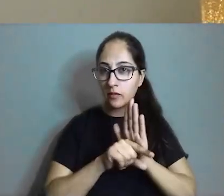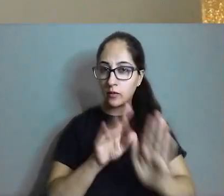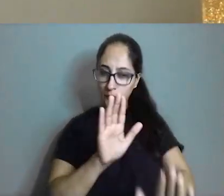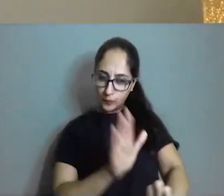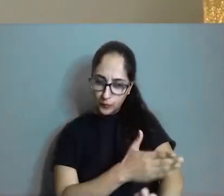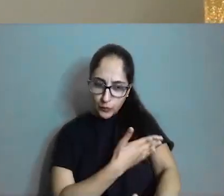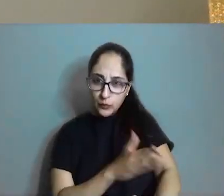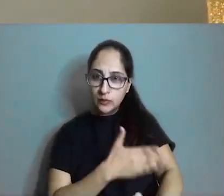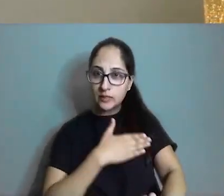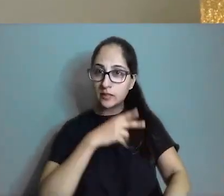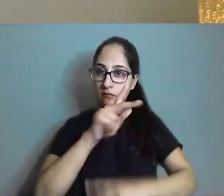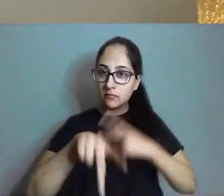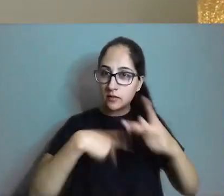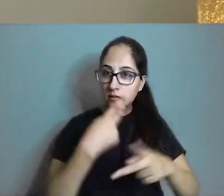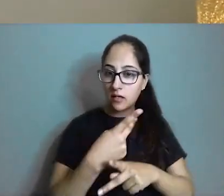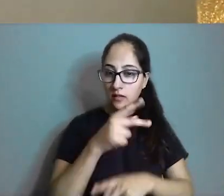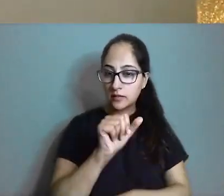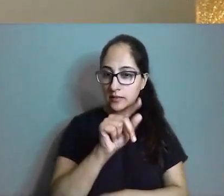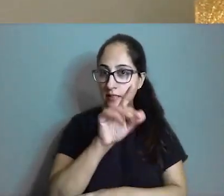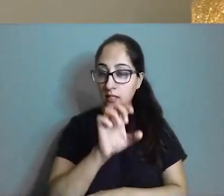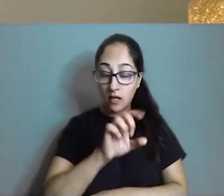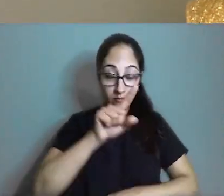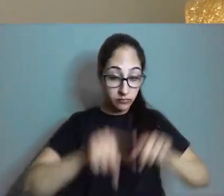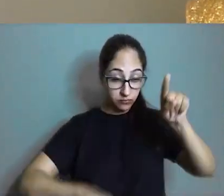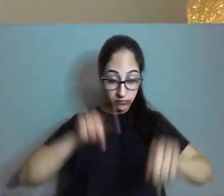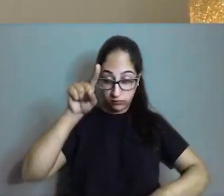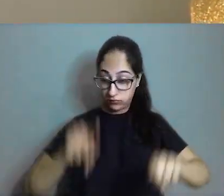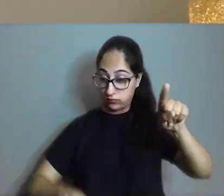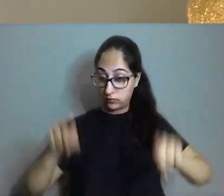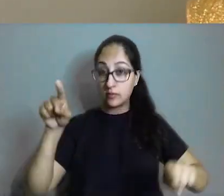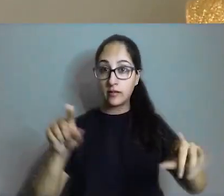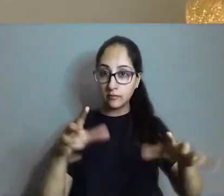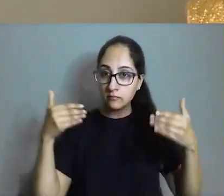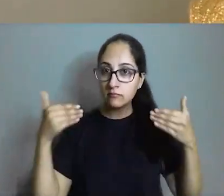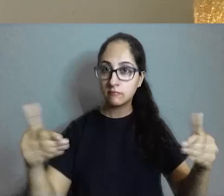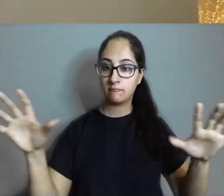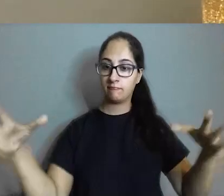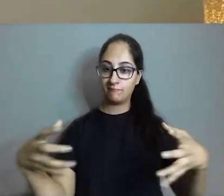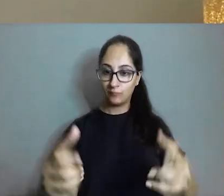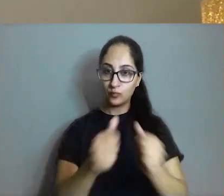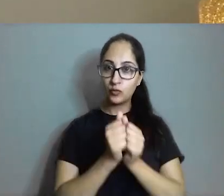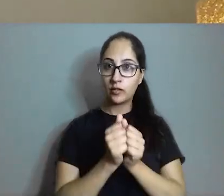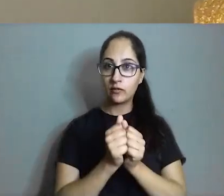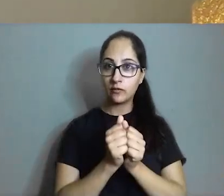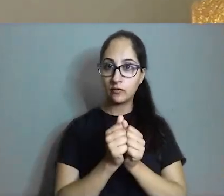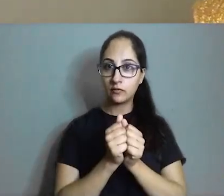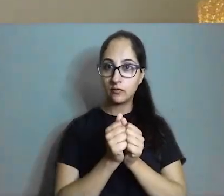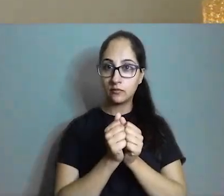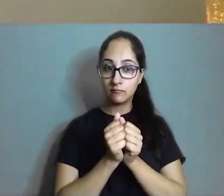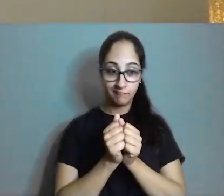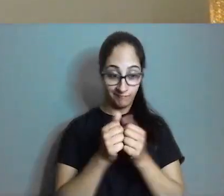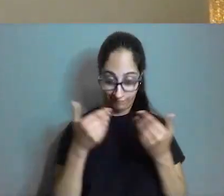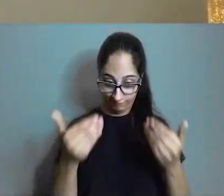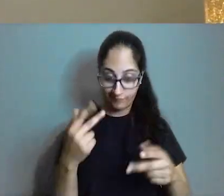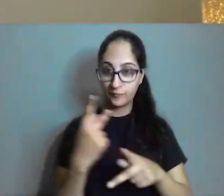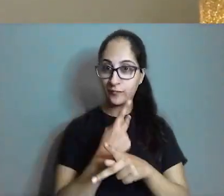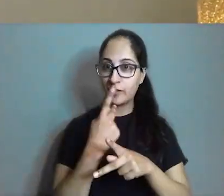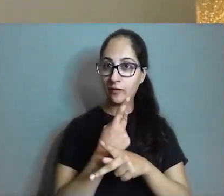languages, coming from different music idioms, expressing, creating,